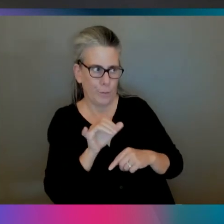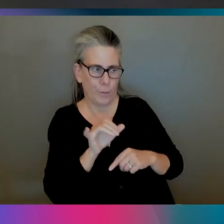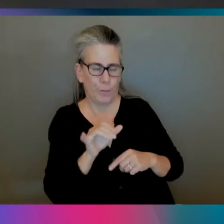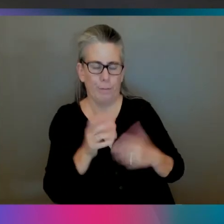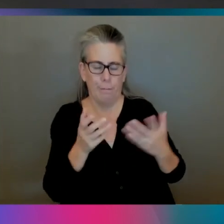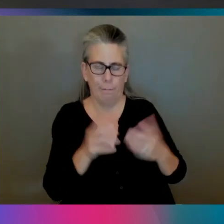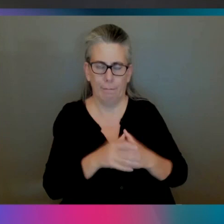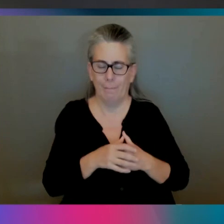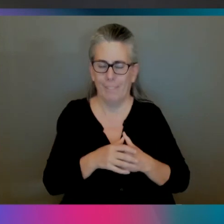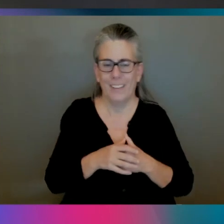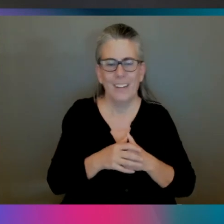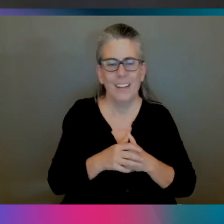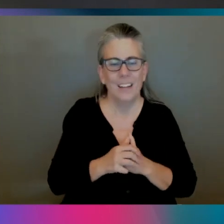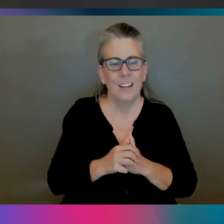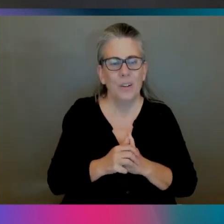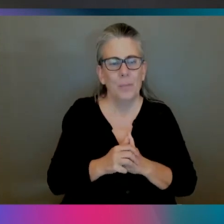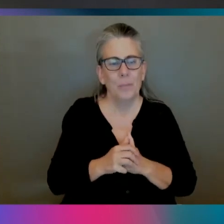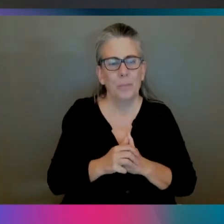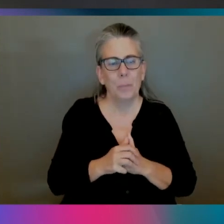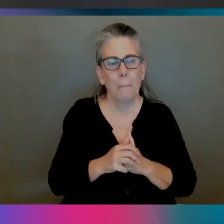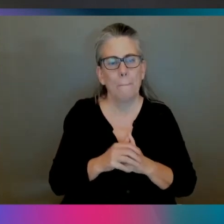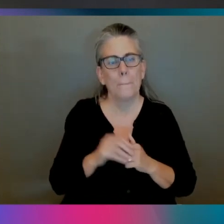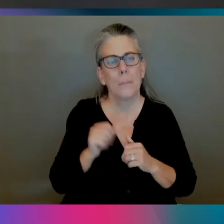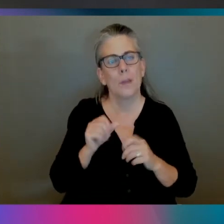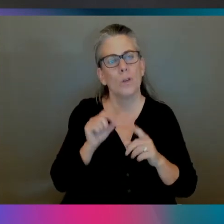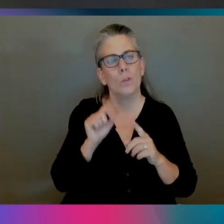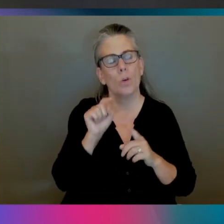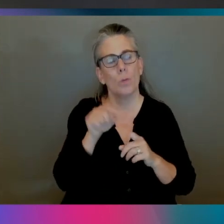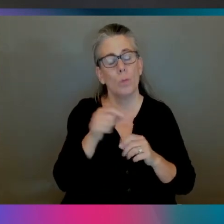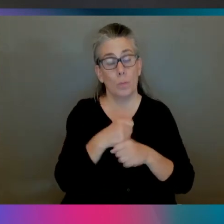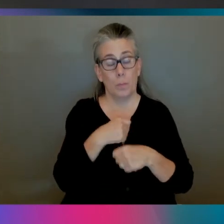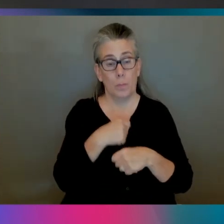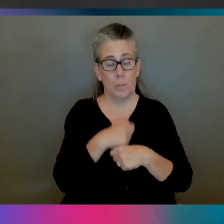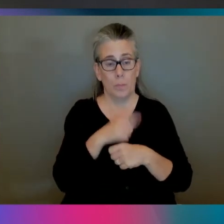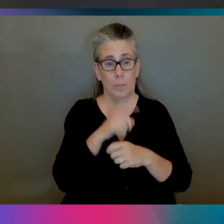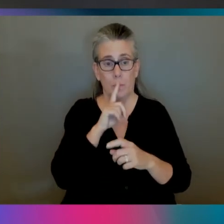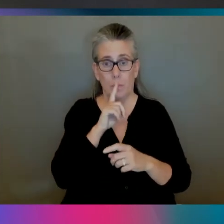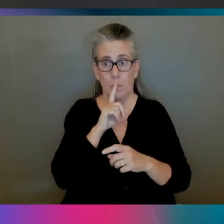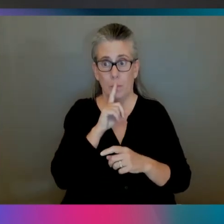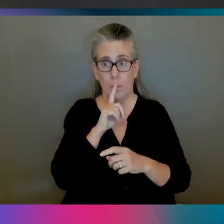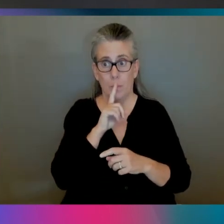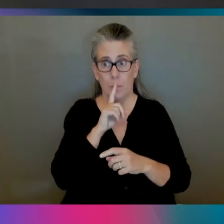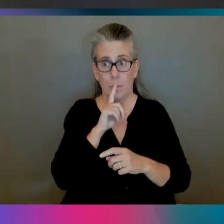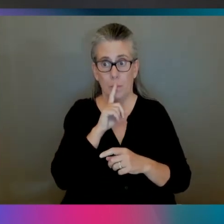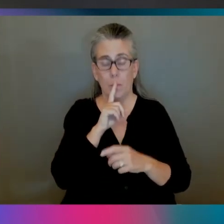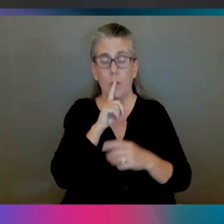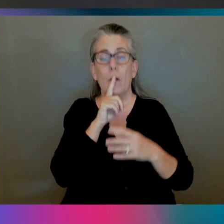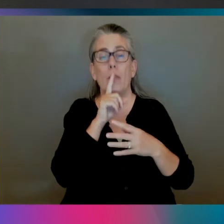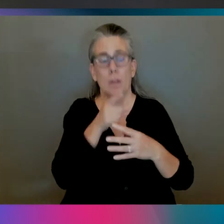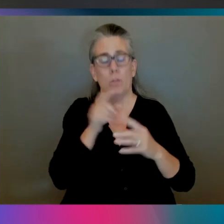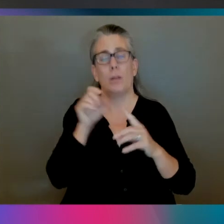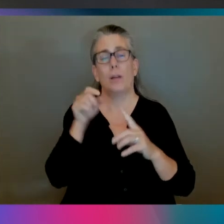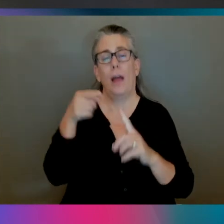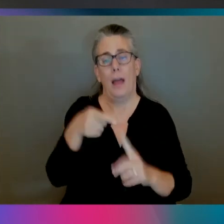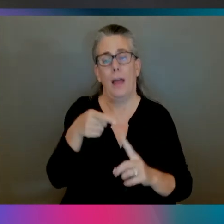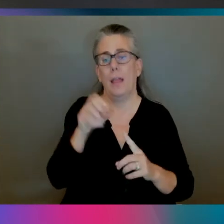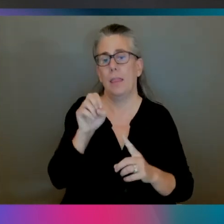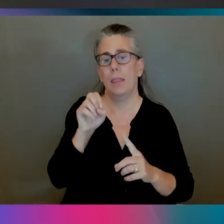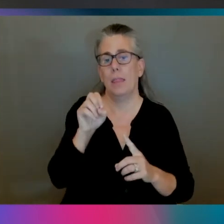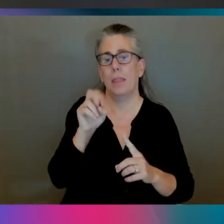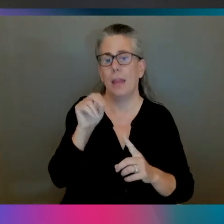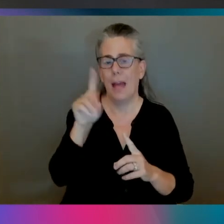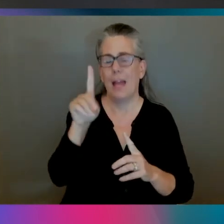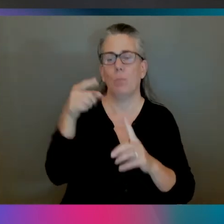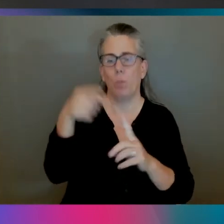Yeah. So these are the models that the endpoints we just created. Okay. Right. So this is live